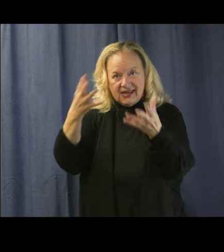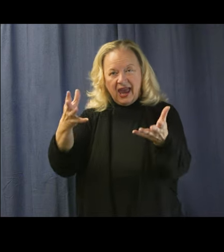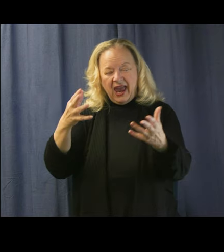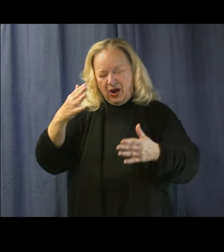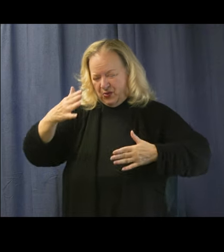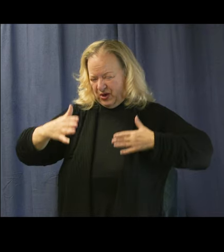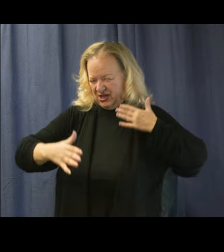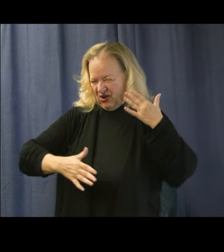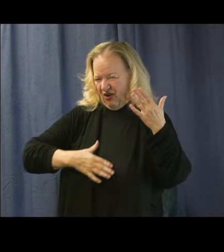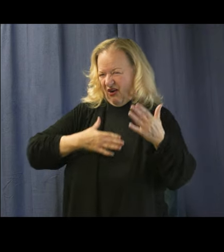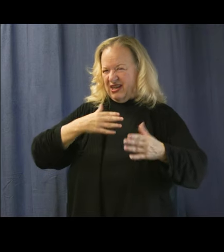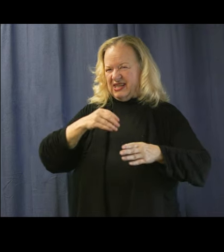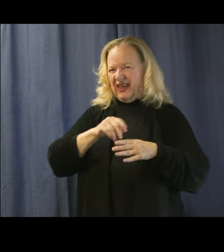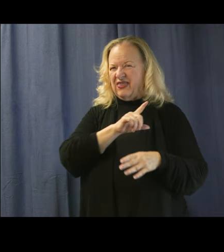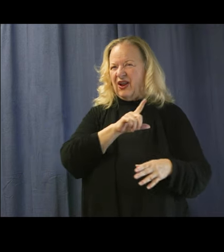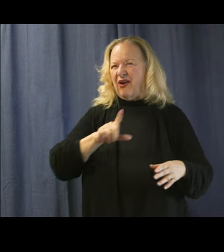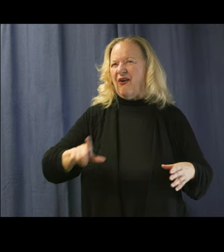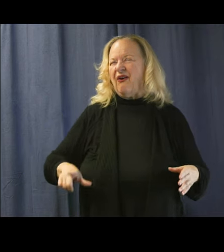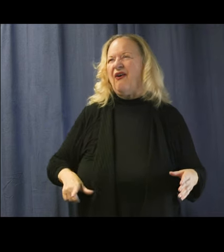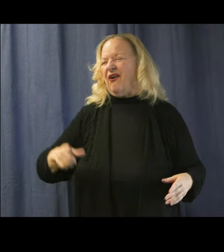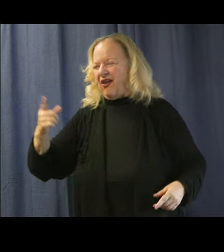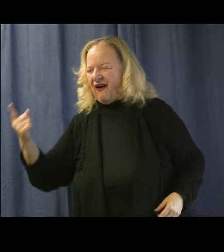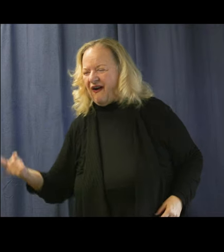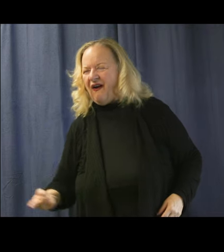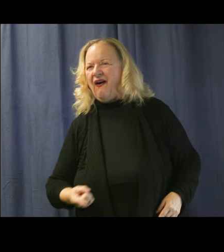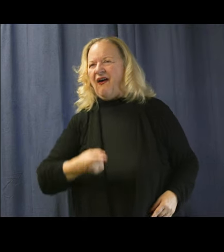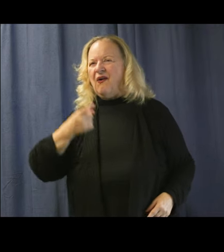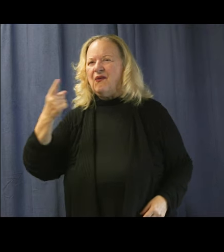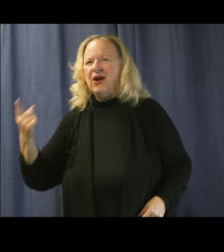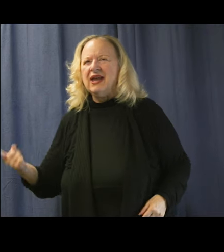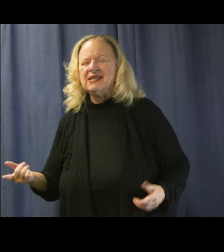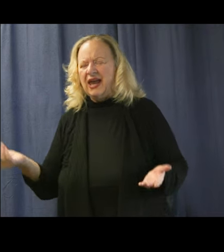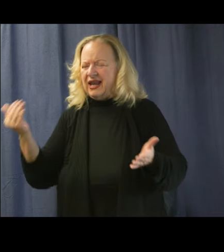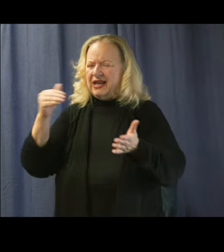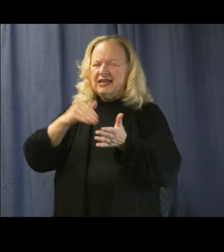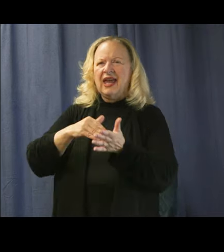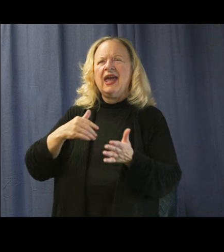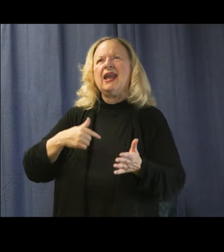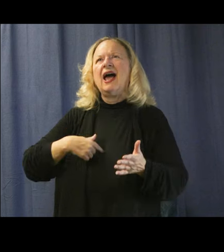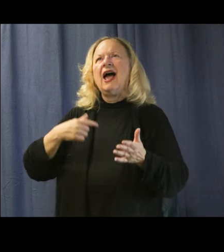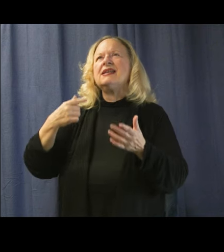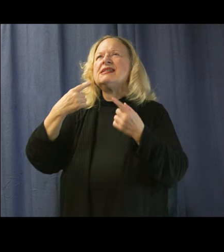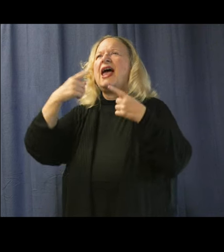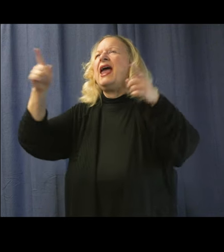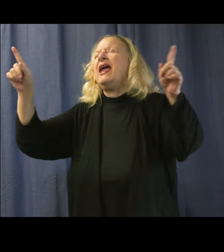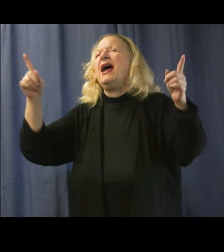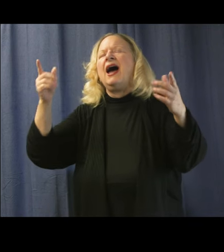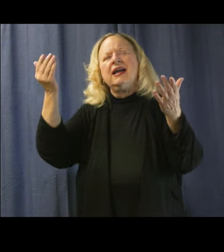again rejoice, I say, rejoice in the Lord always, and